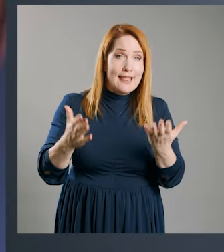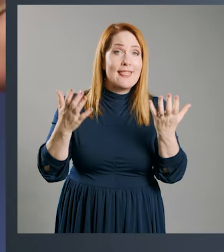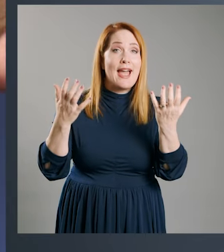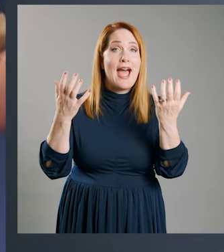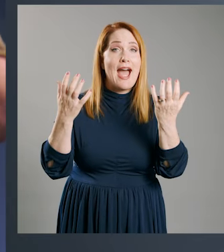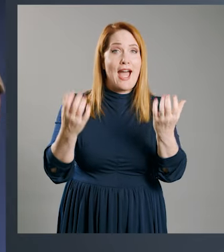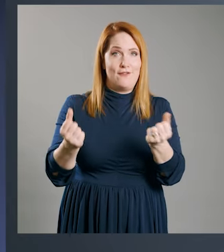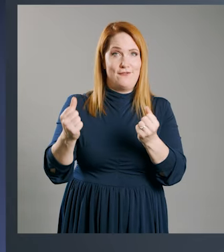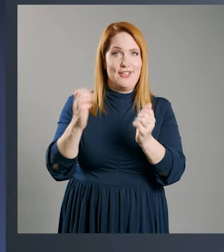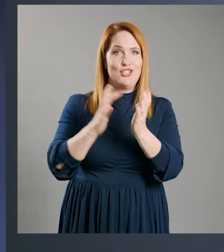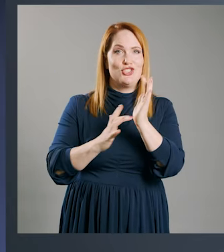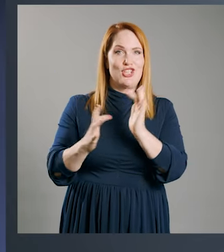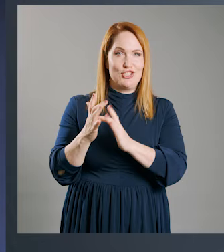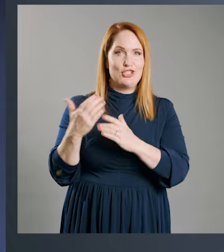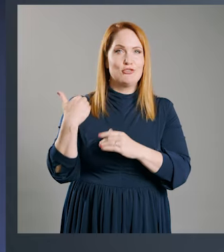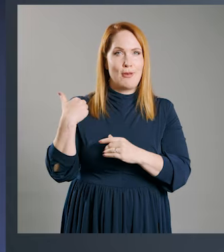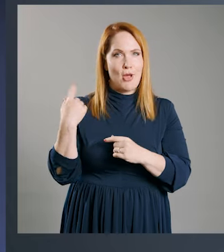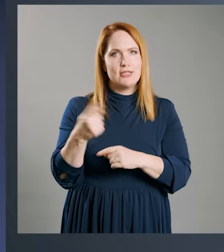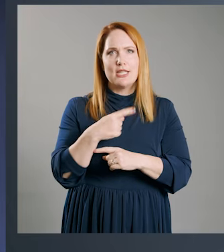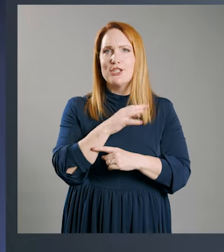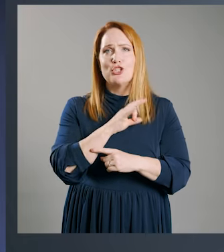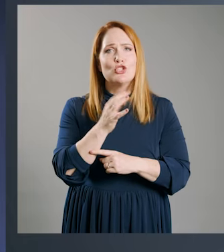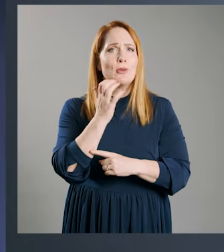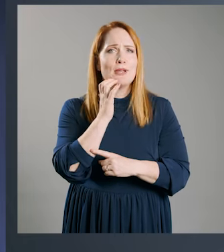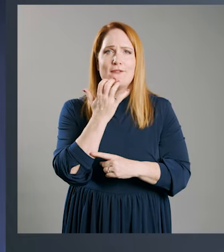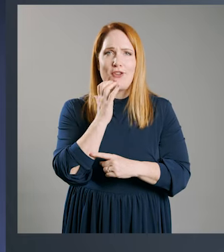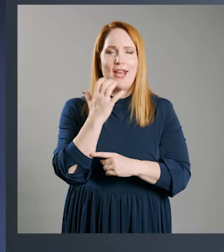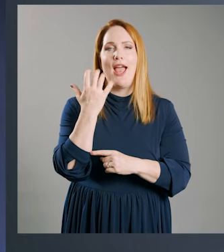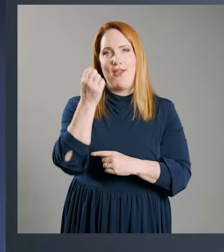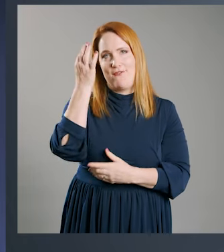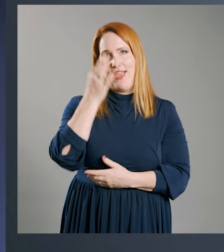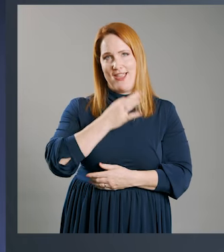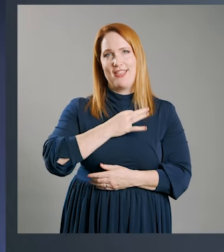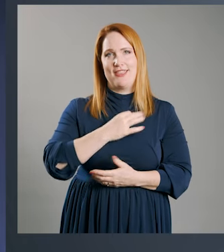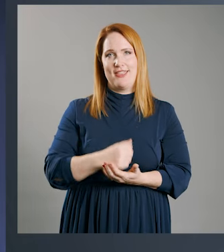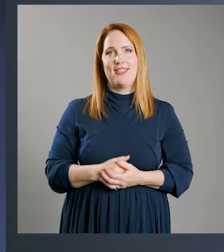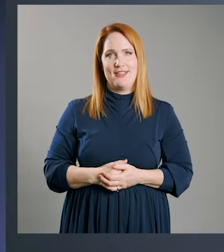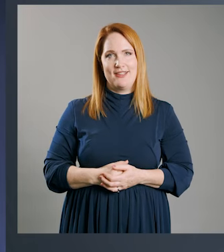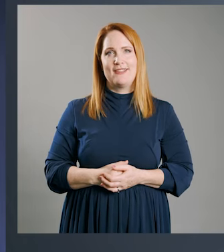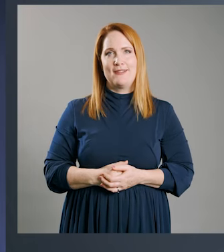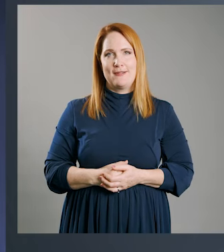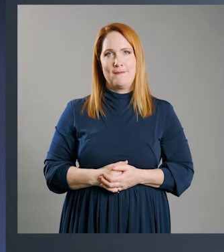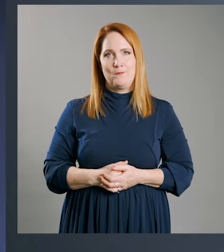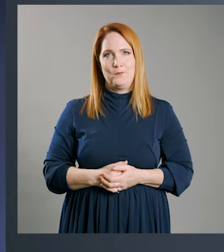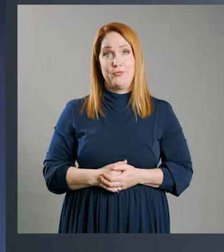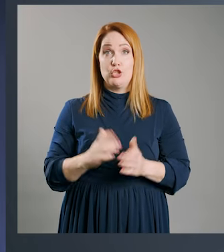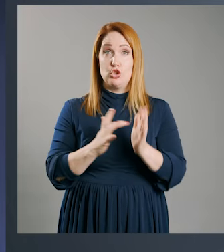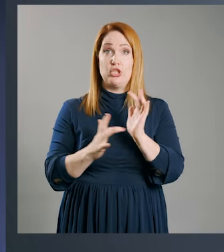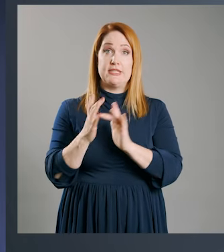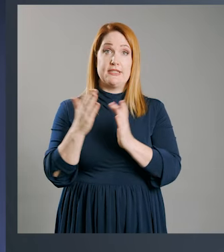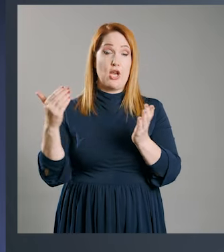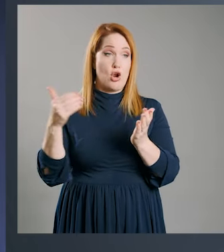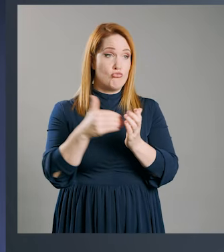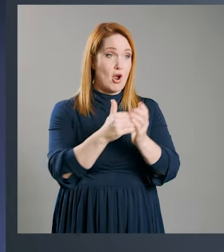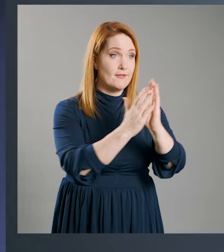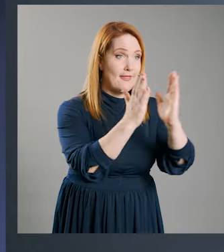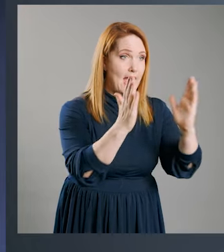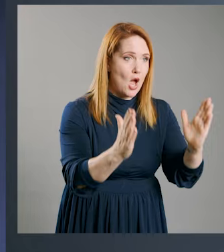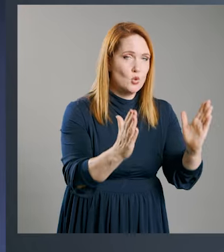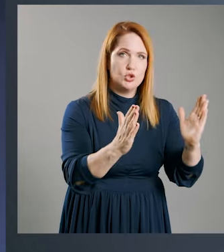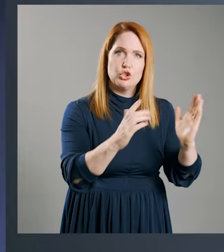death itself, Jesus reminds us, don't be afraid, just have faith. And when they arrived at the